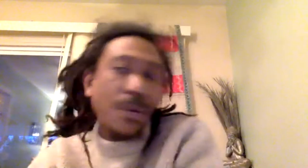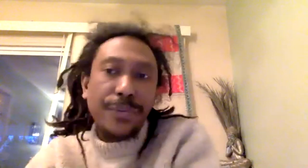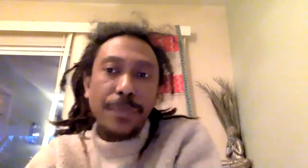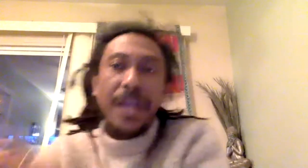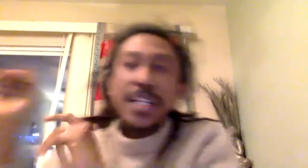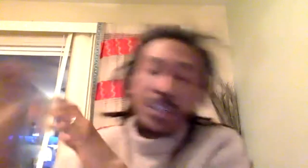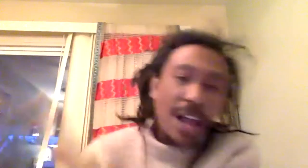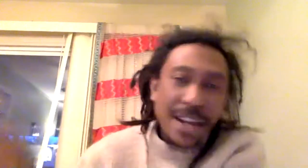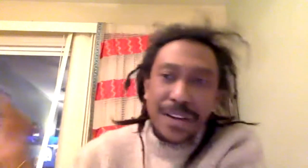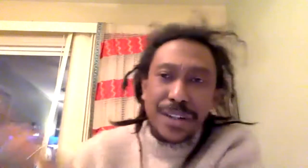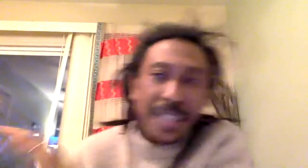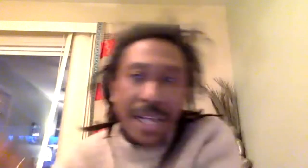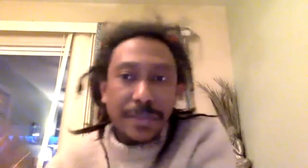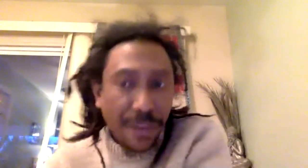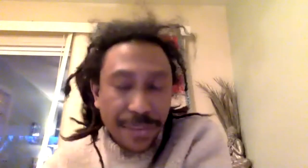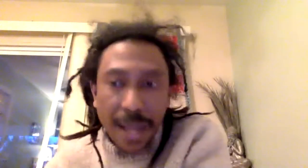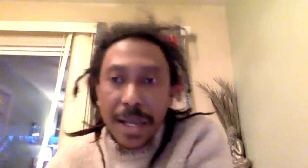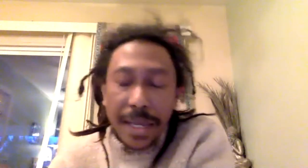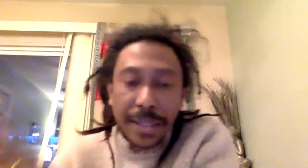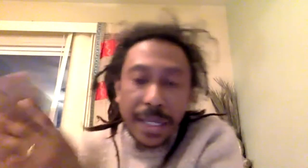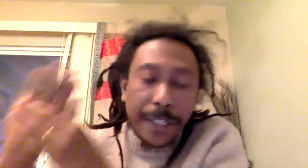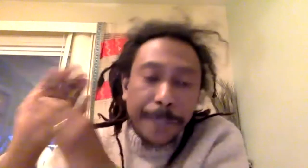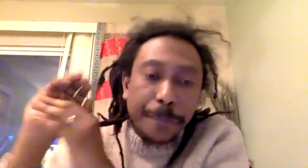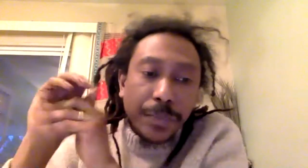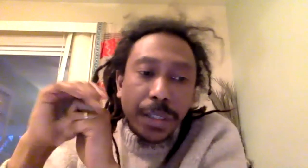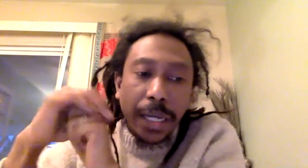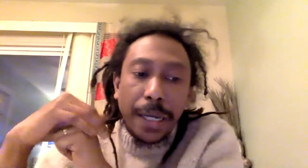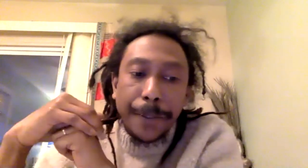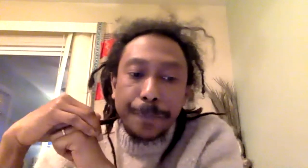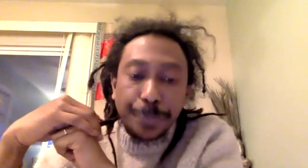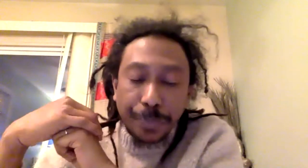come from that. So I learned a lot of that. And then,